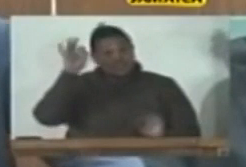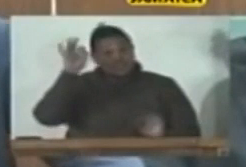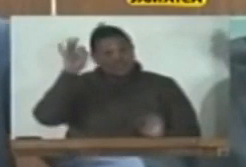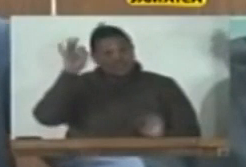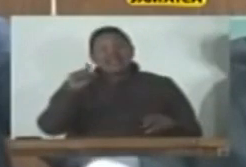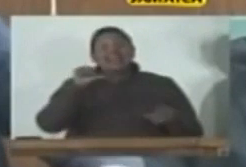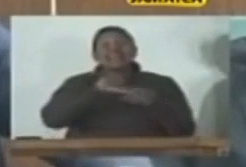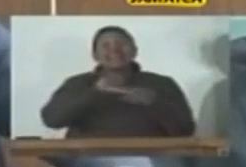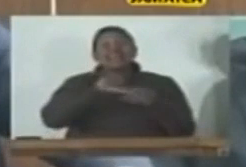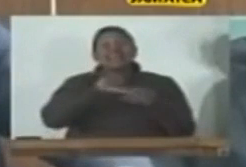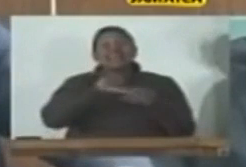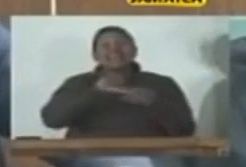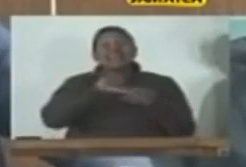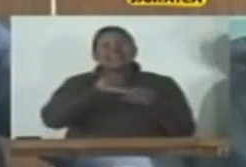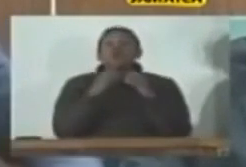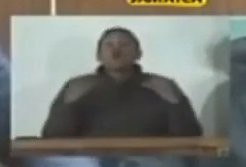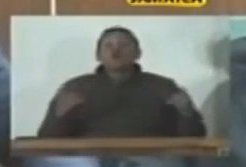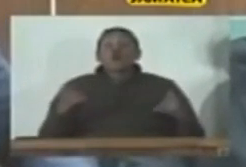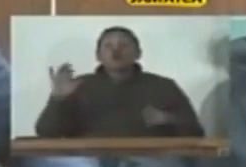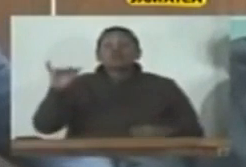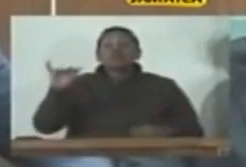of oil was higher than it is now.